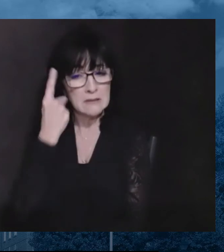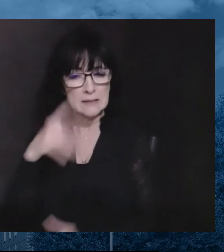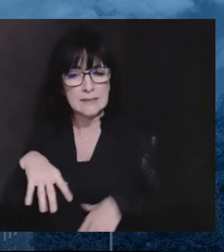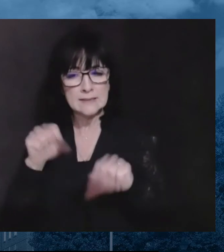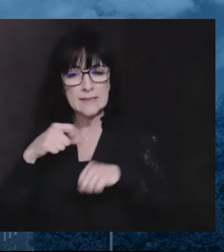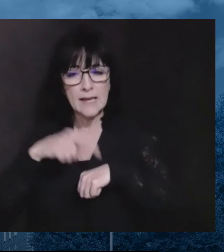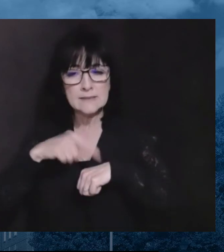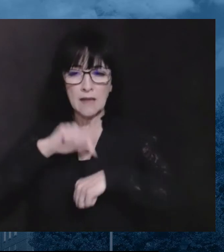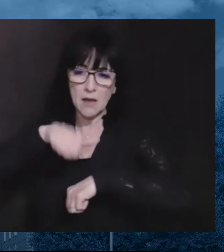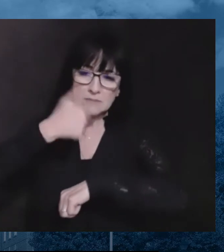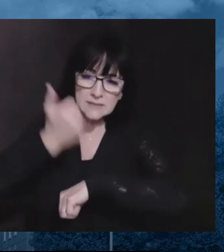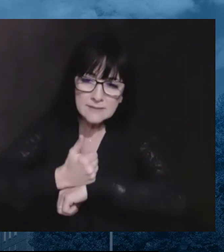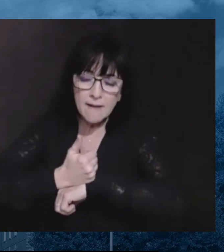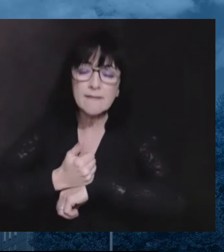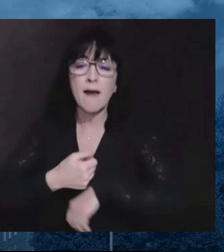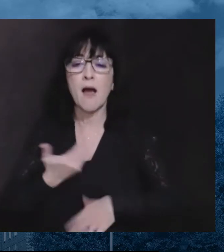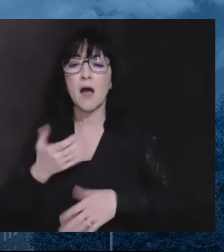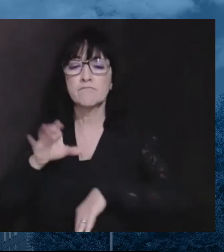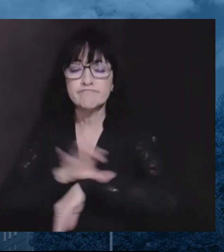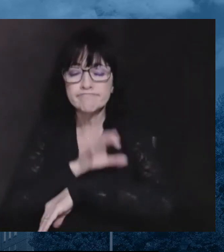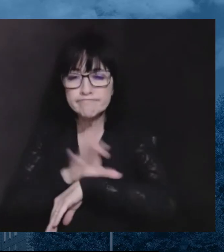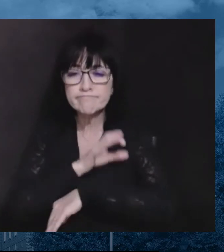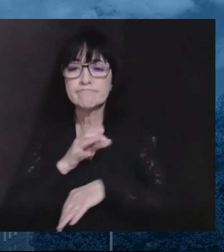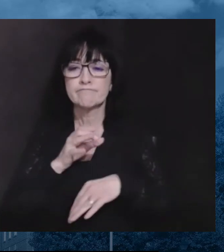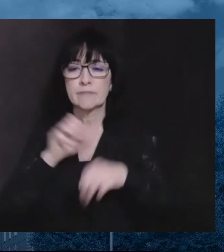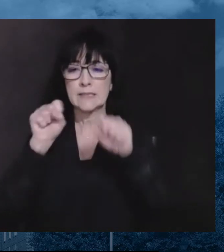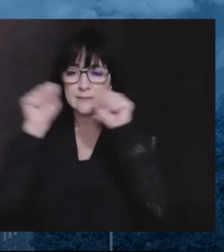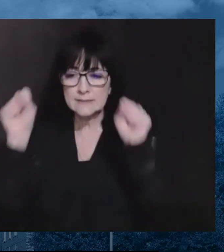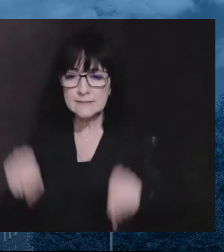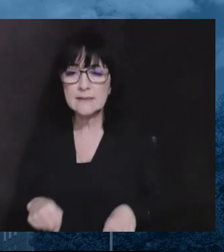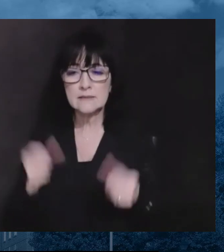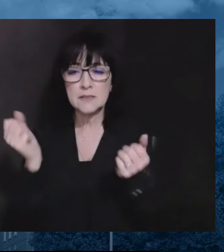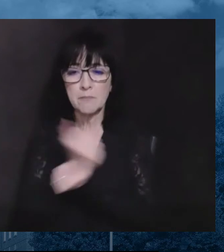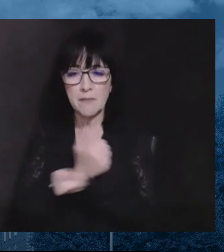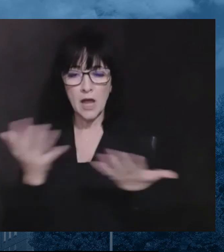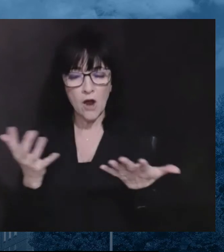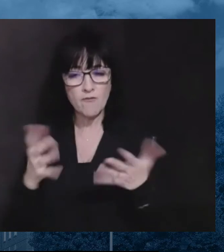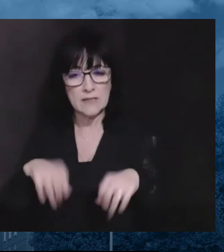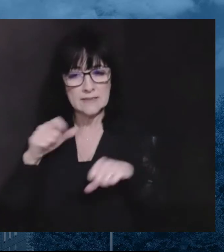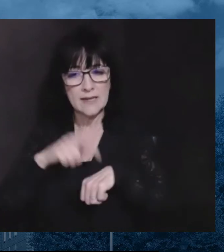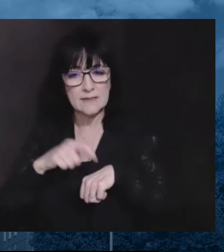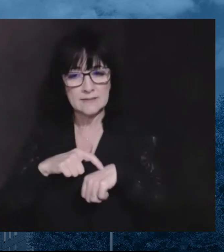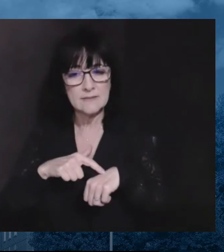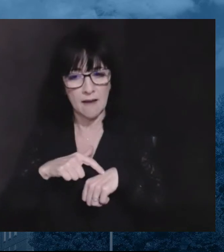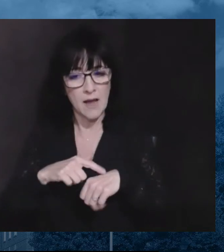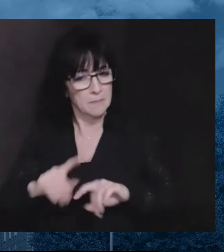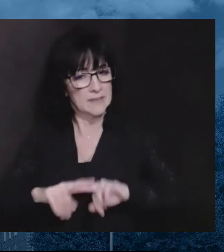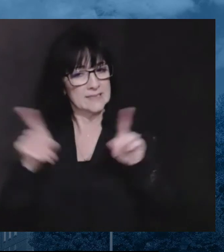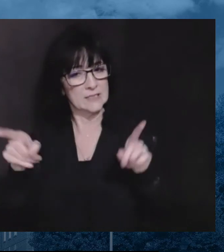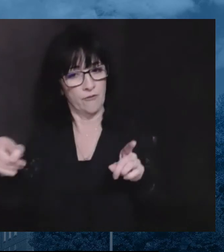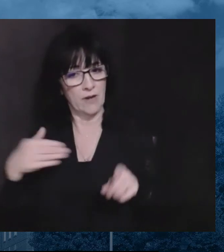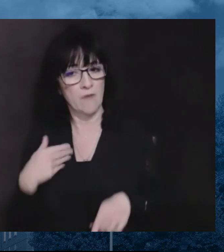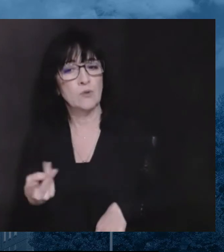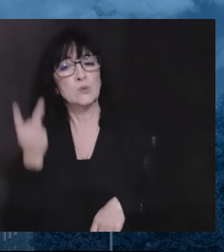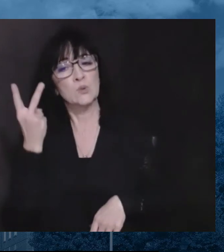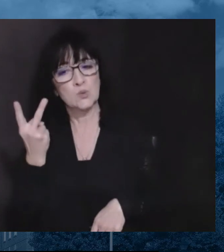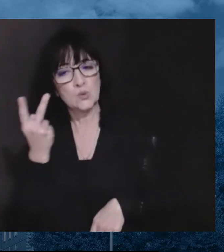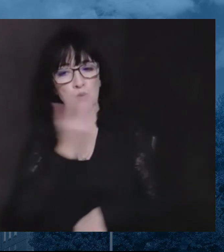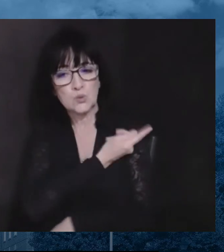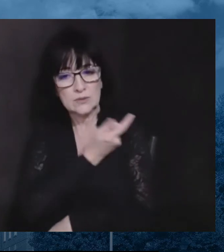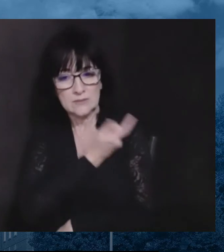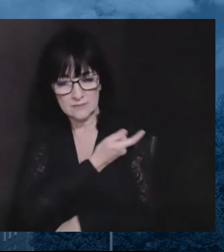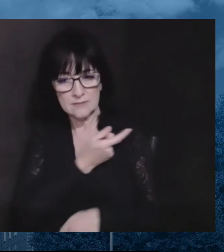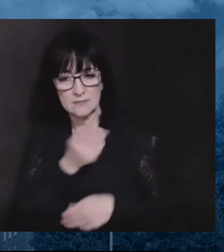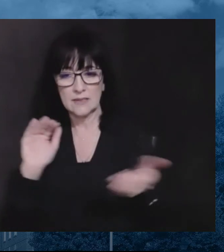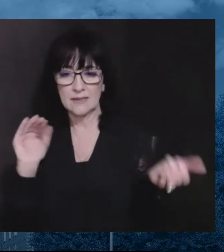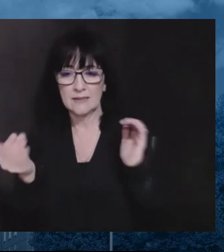but I think everyone's getting up to speed. But we know that the amount of vaccine